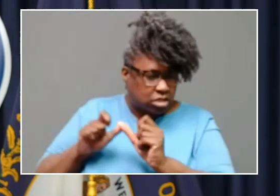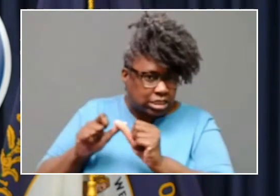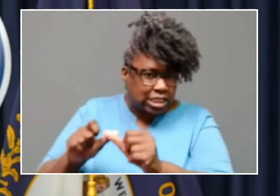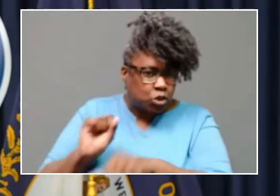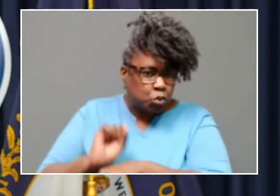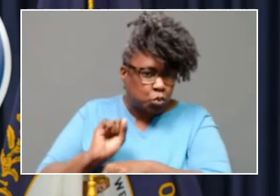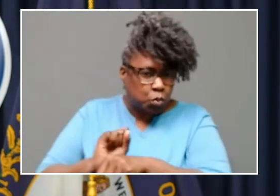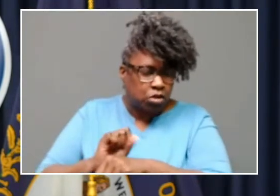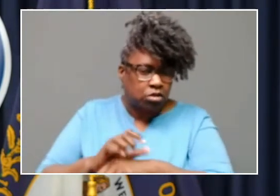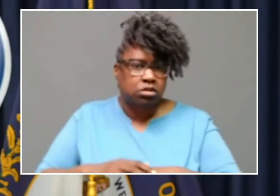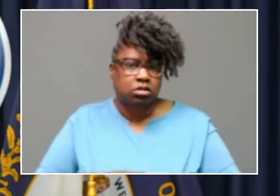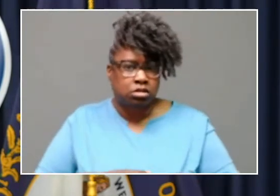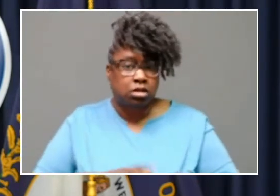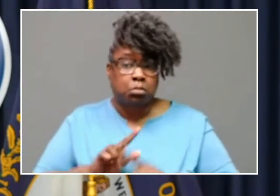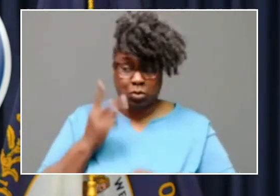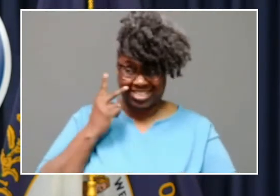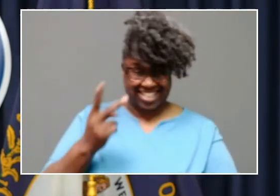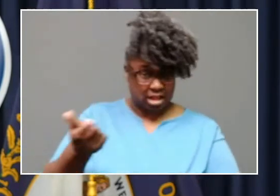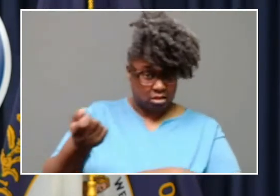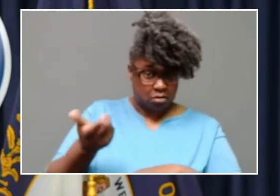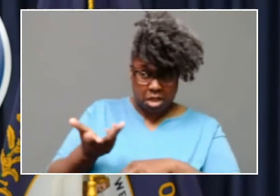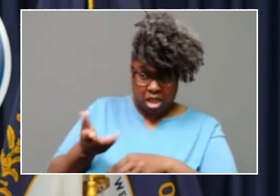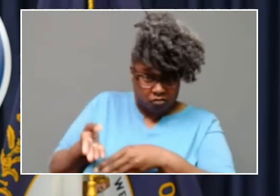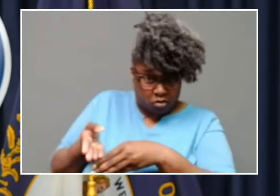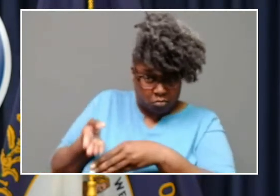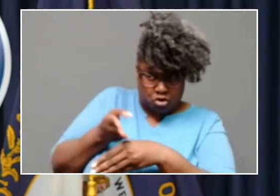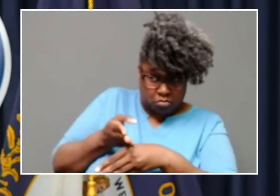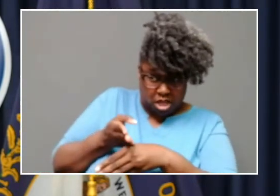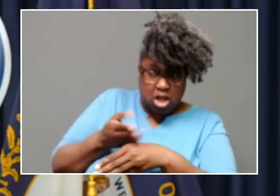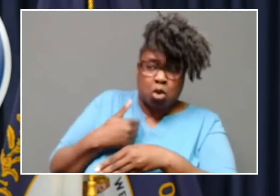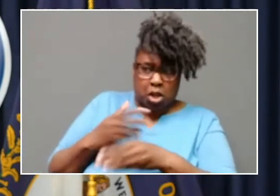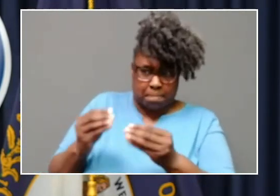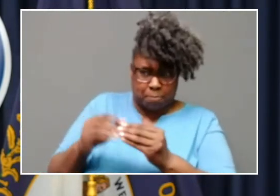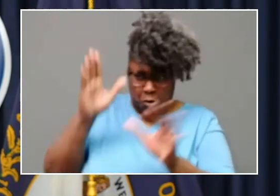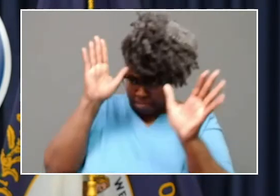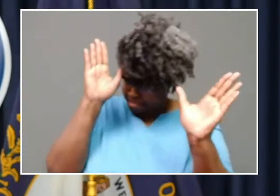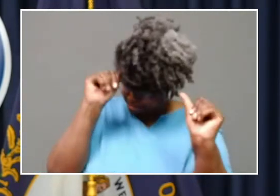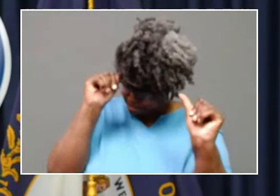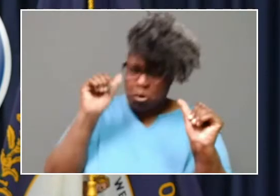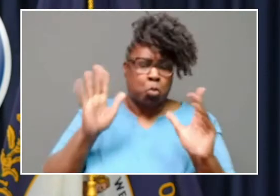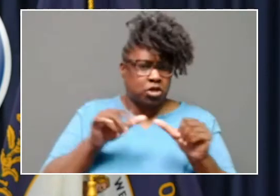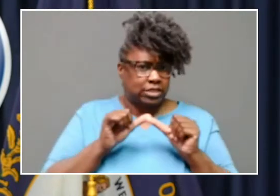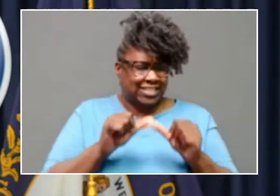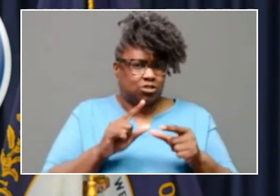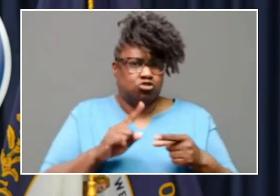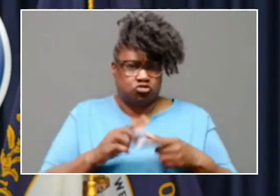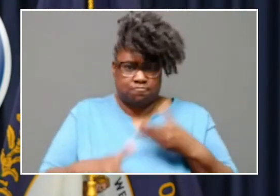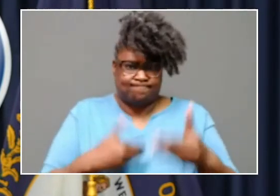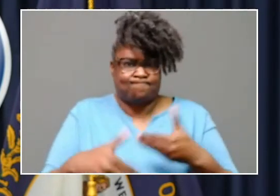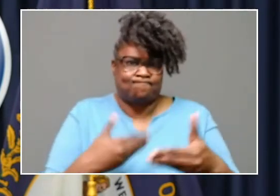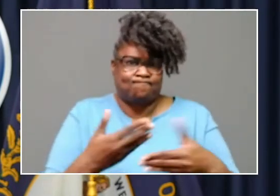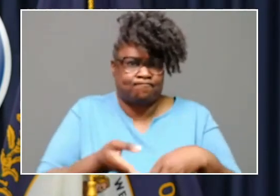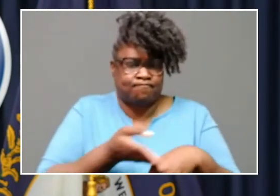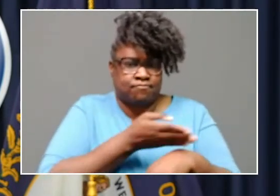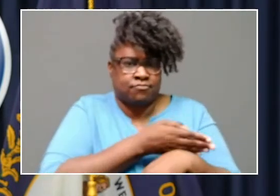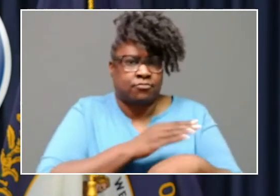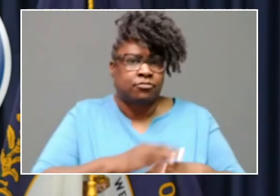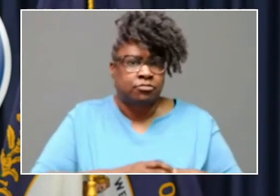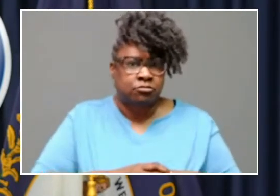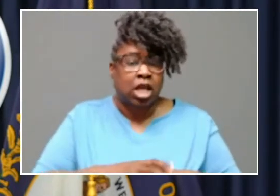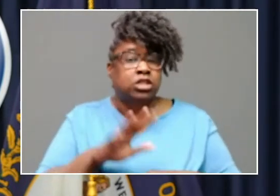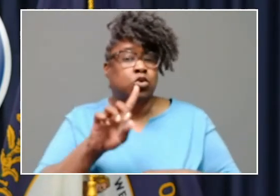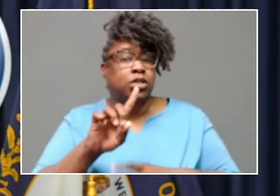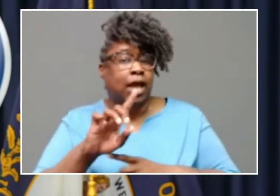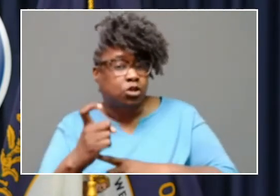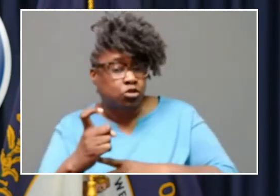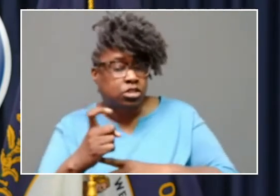our resolve to address the substance use issues, including the diagnosis and treatment of substance use disorders,